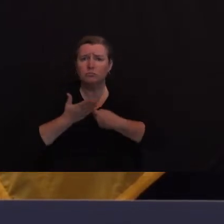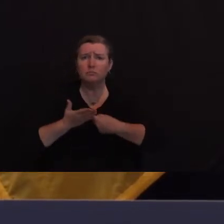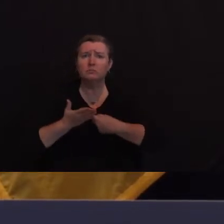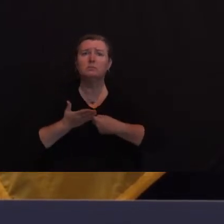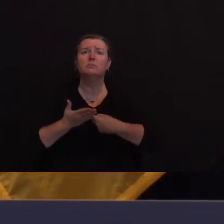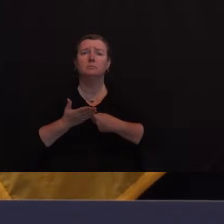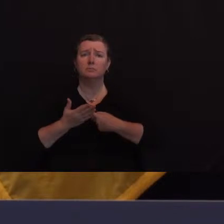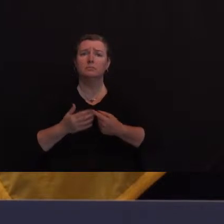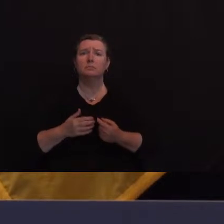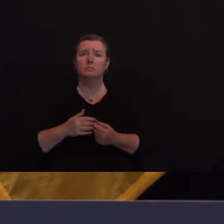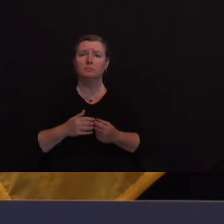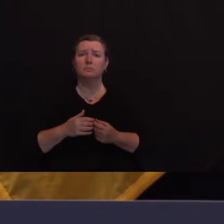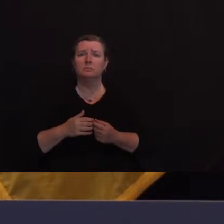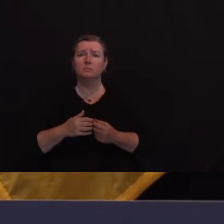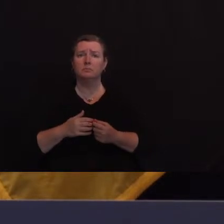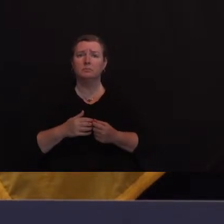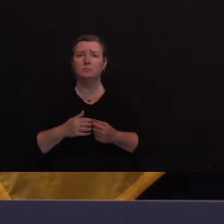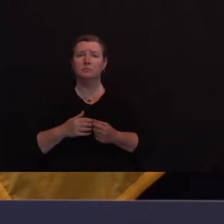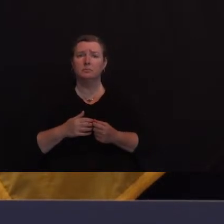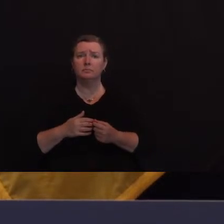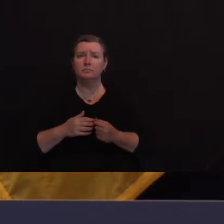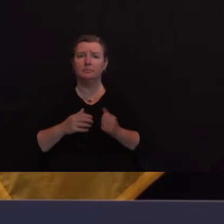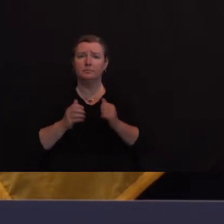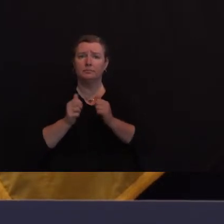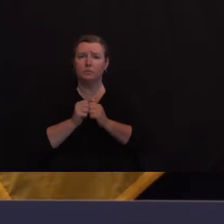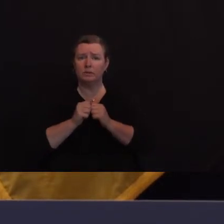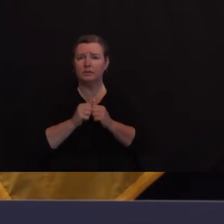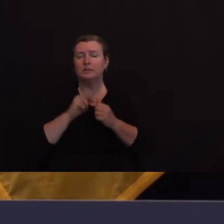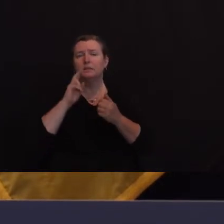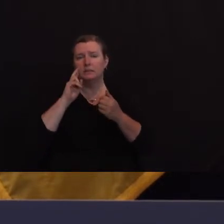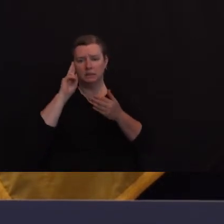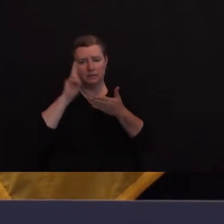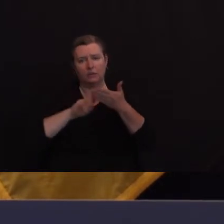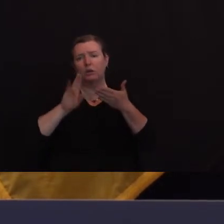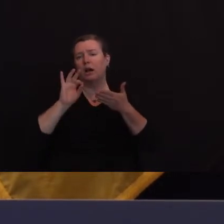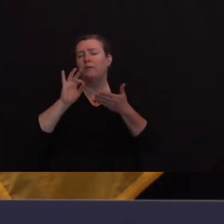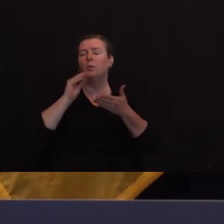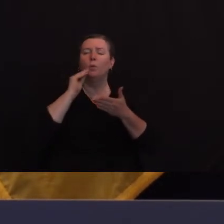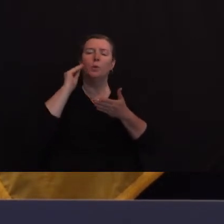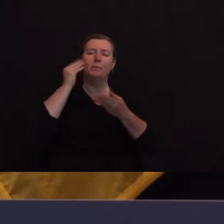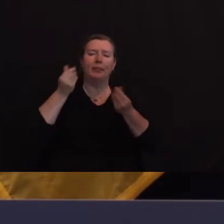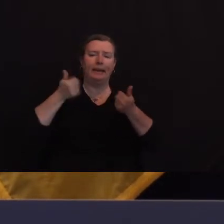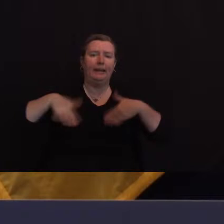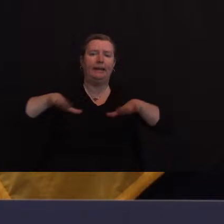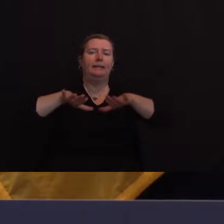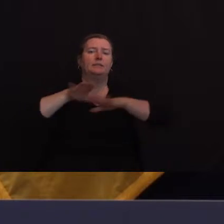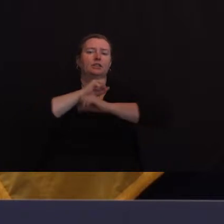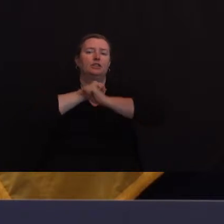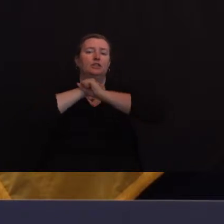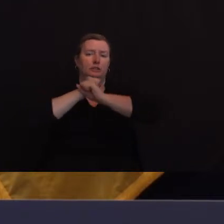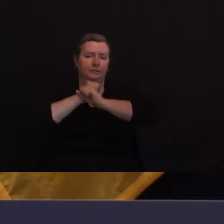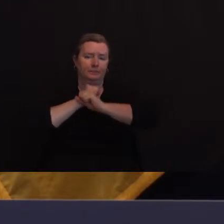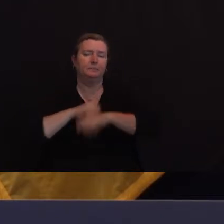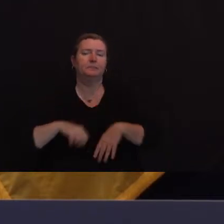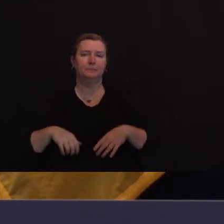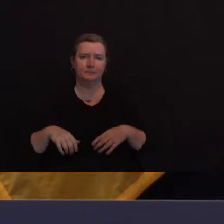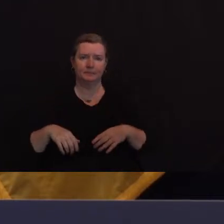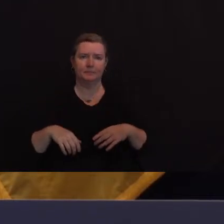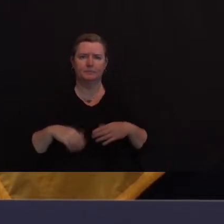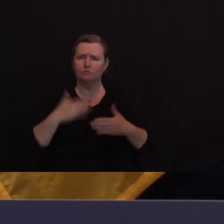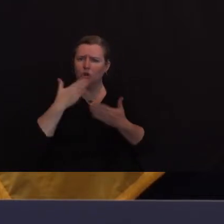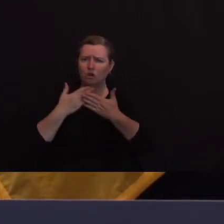example, yesterday with the Secretary of Homeland Security, Ali Mayorkas. We had a good conversation. You know,